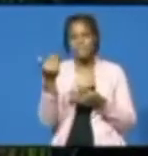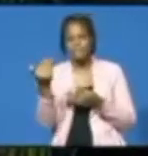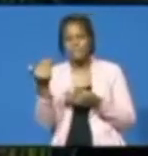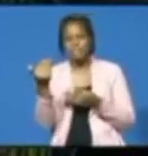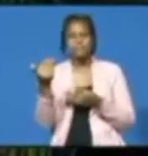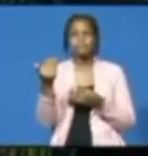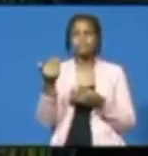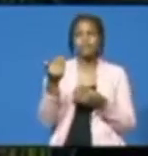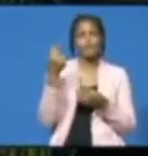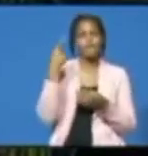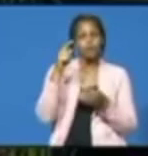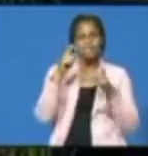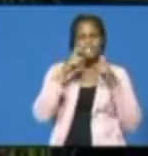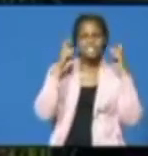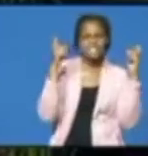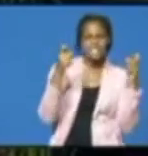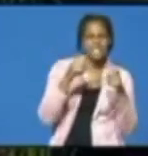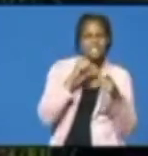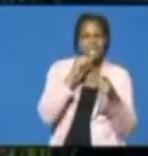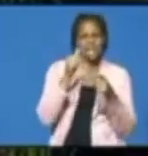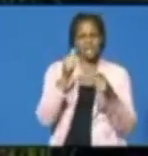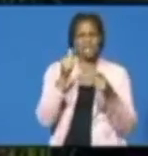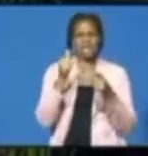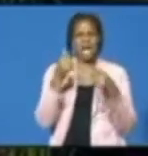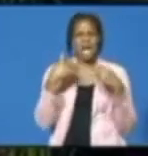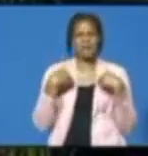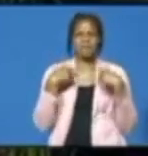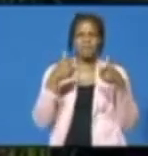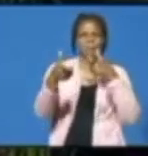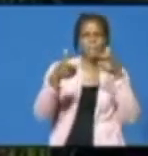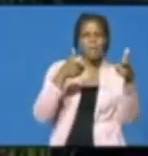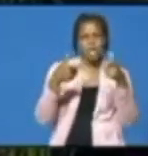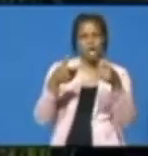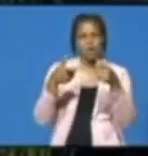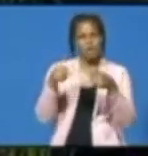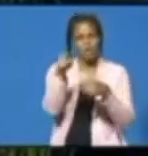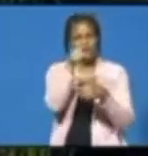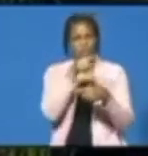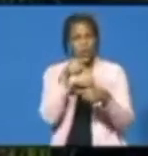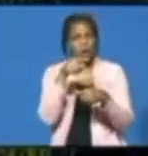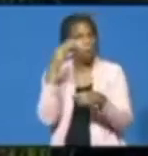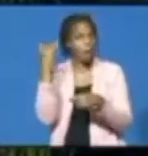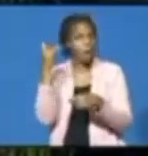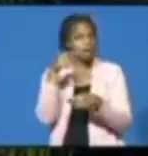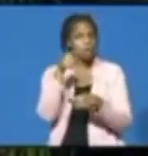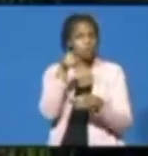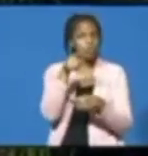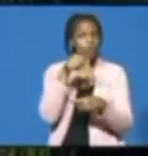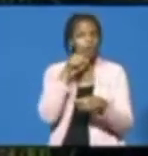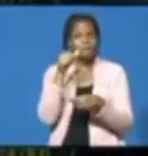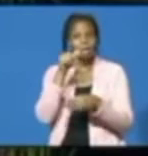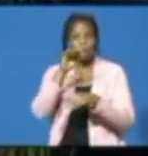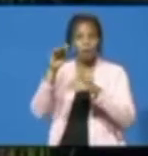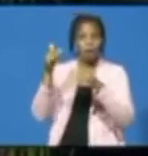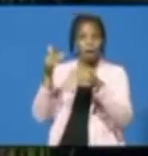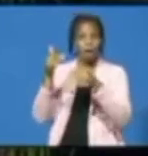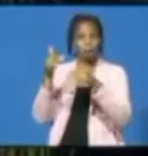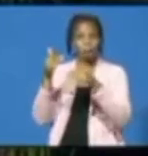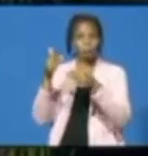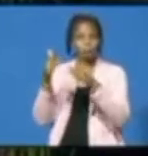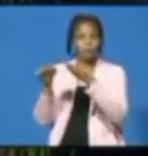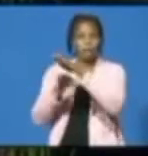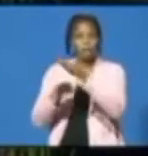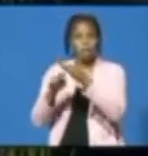15. For sin shall not have dominion over you, for you are not under law, but you are